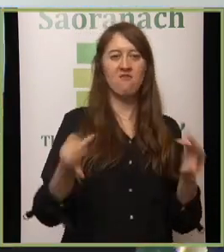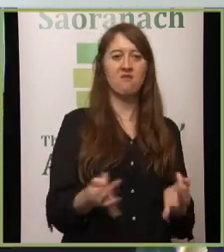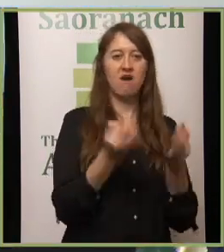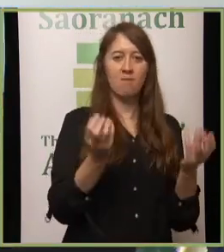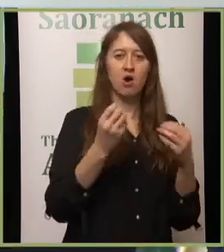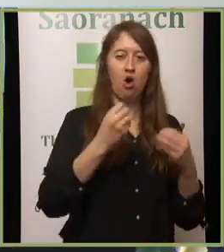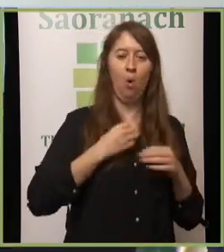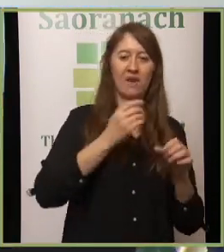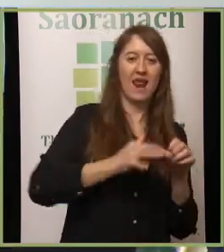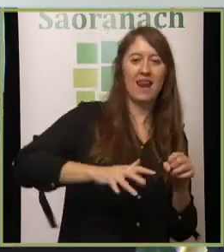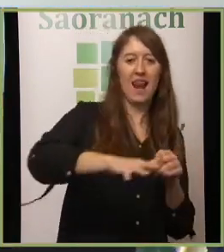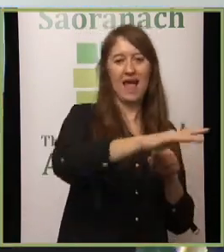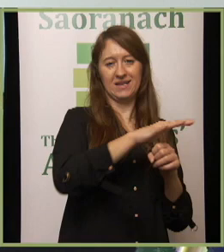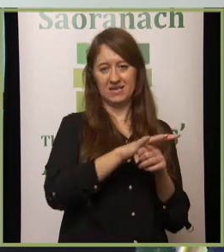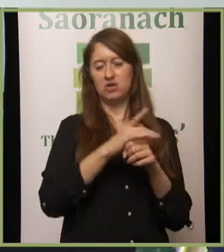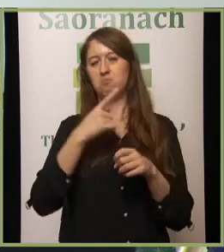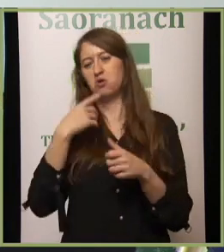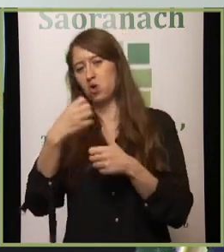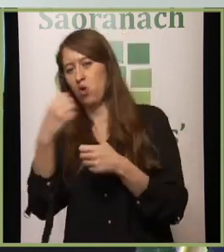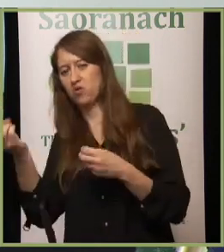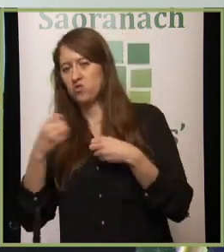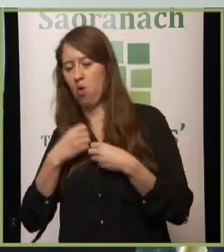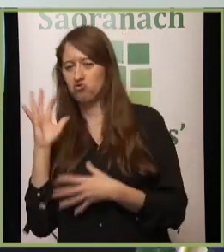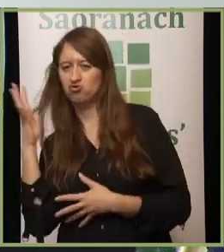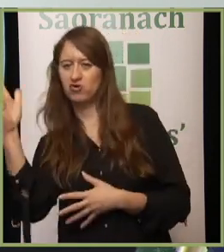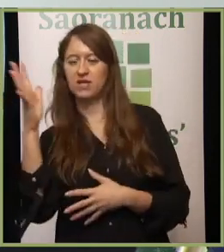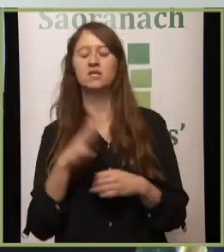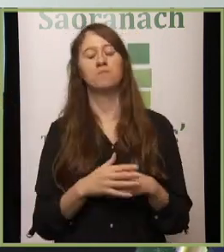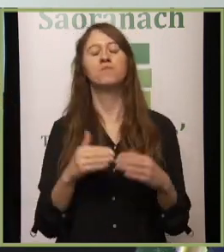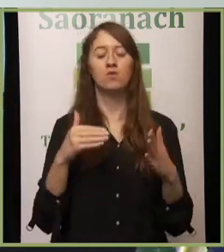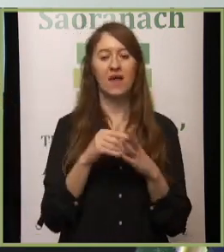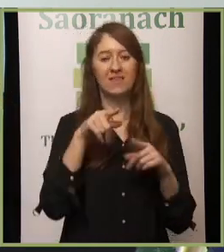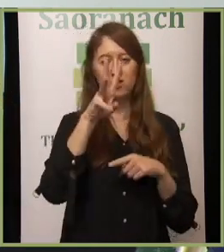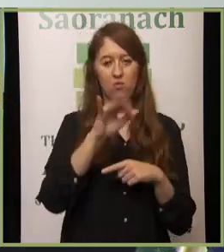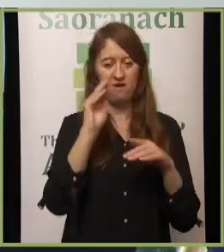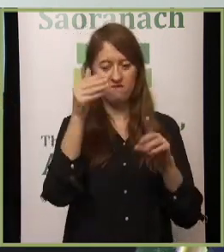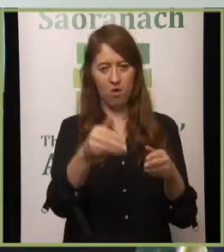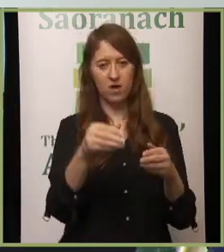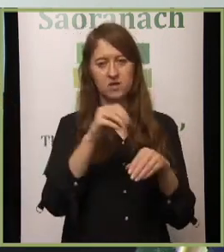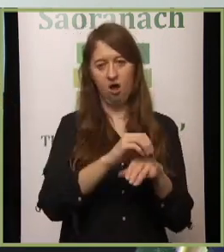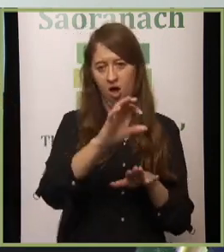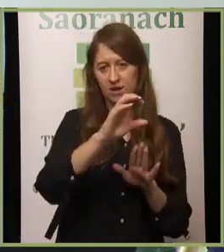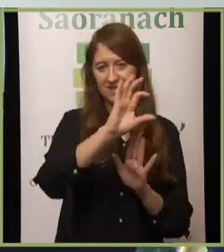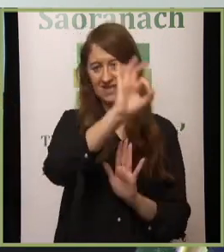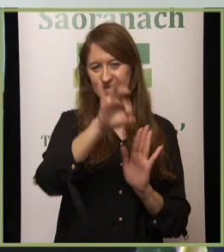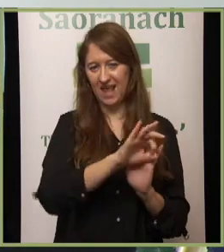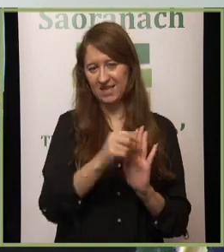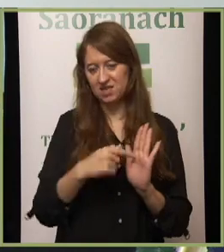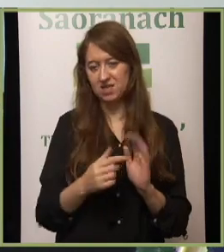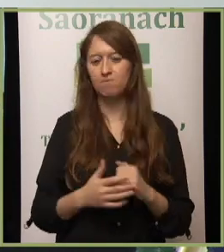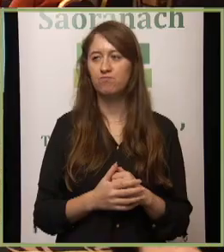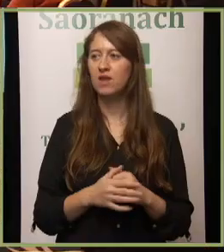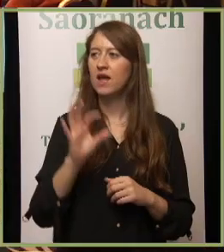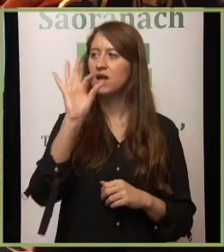why we're focusing on state here specifically. Jean, does this satisfy your suggestion if it's